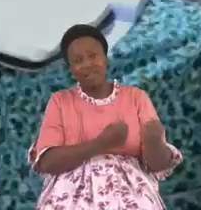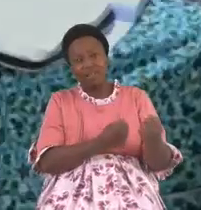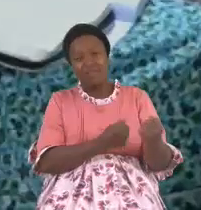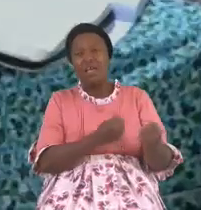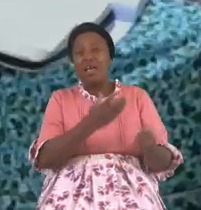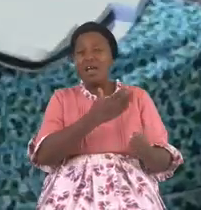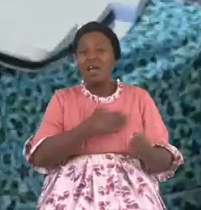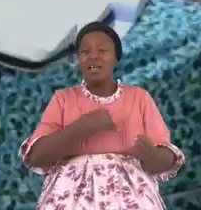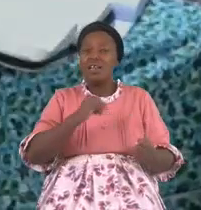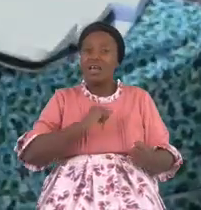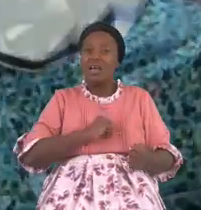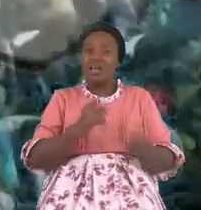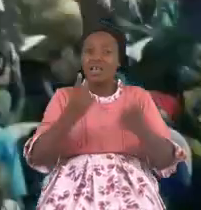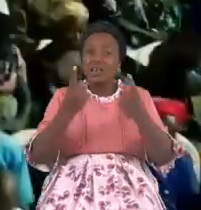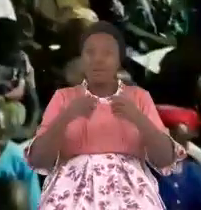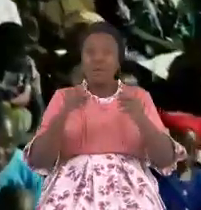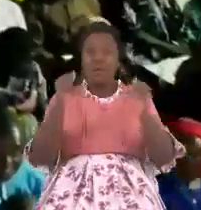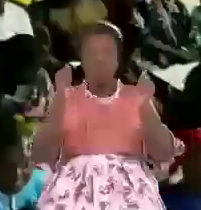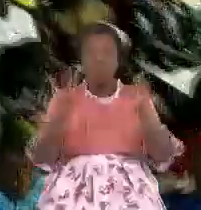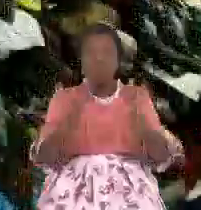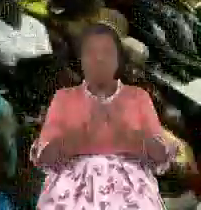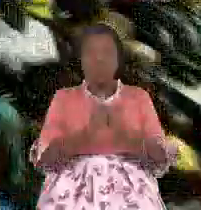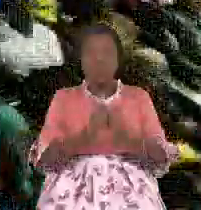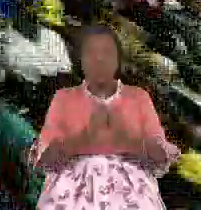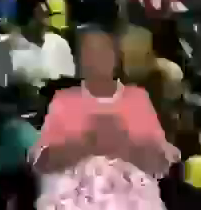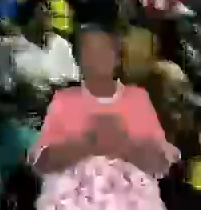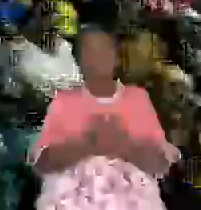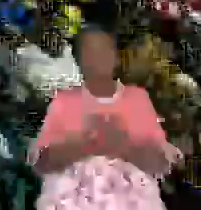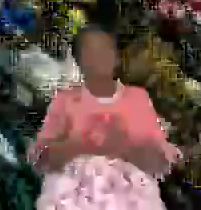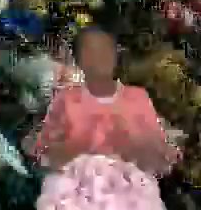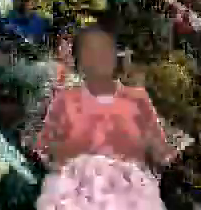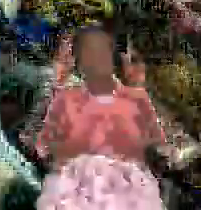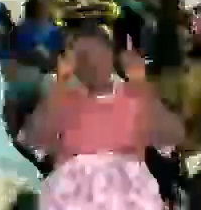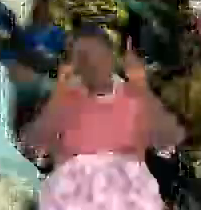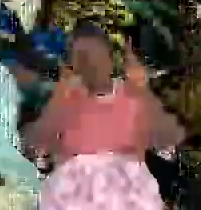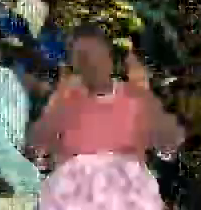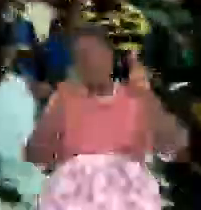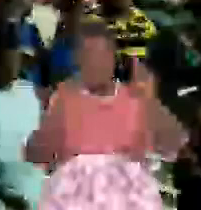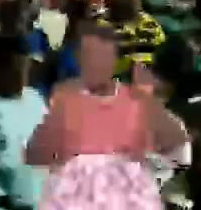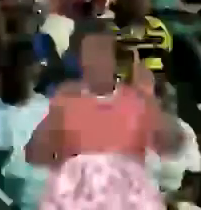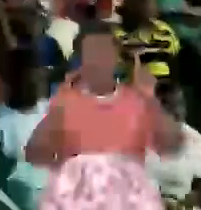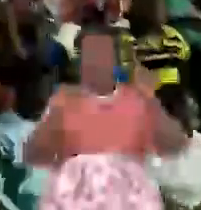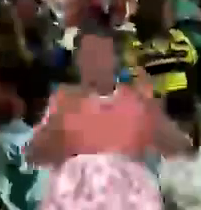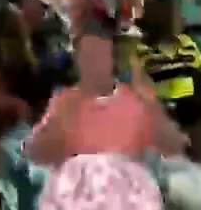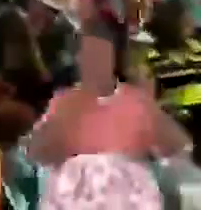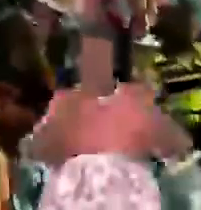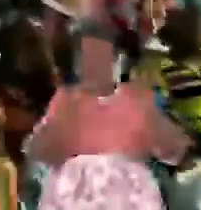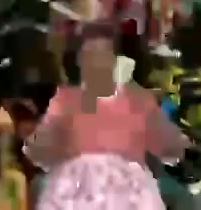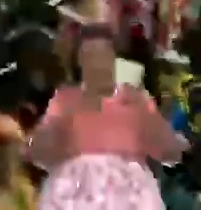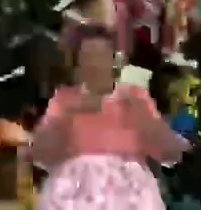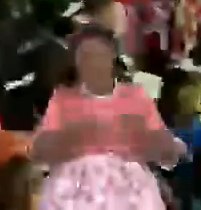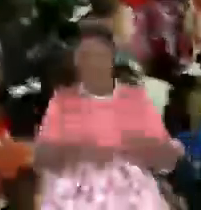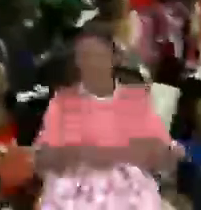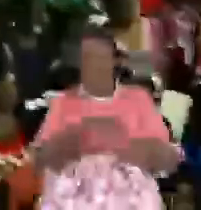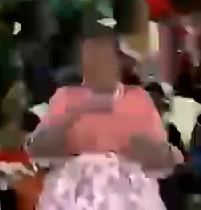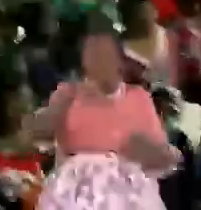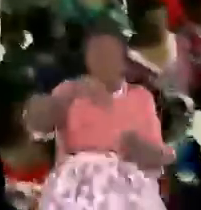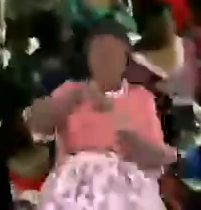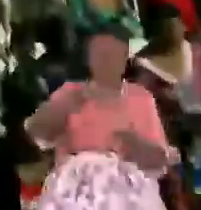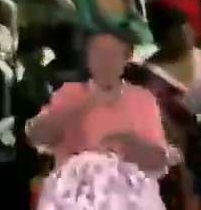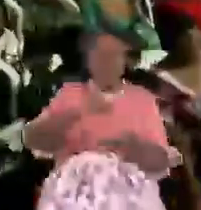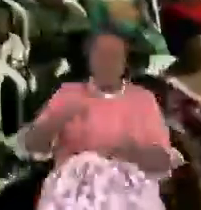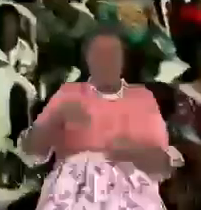come with him it's not static it's not staying or standing in one